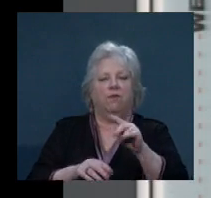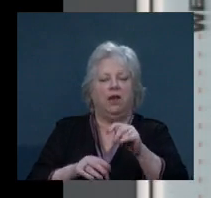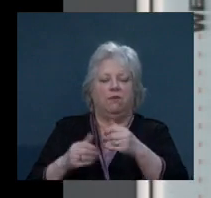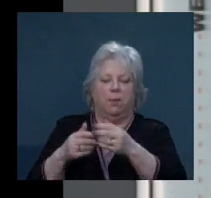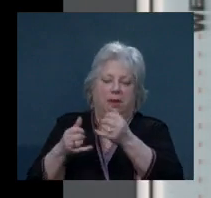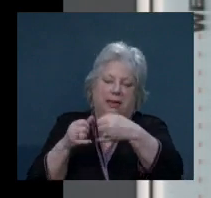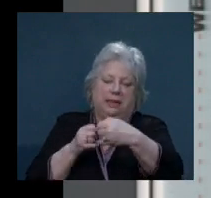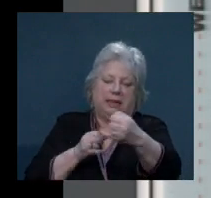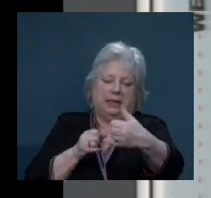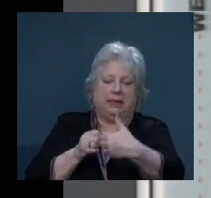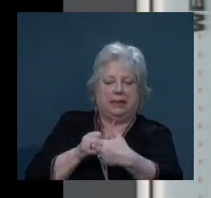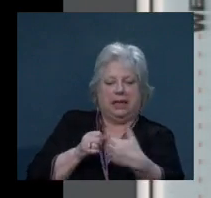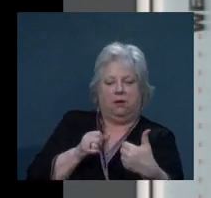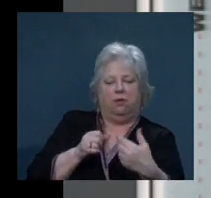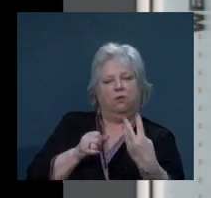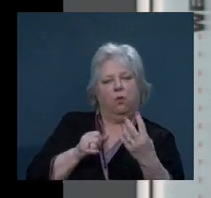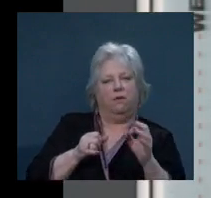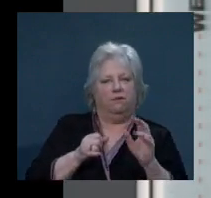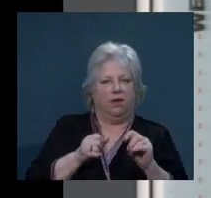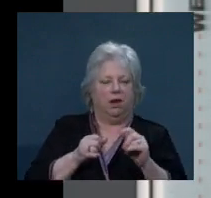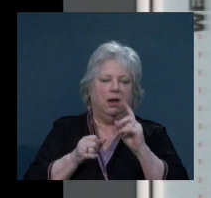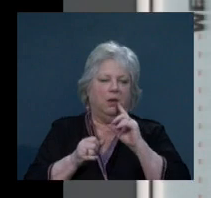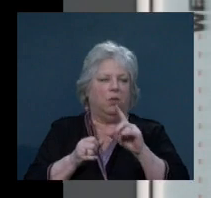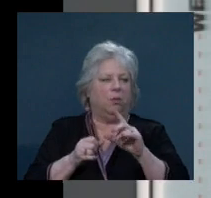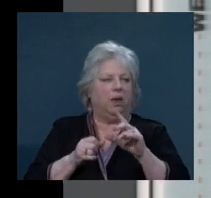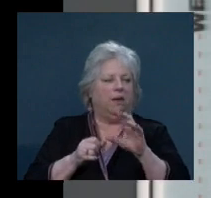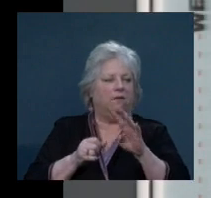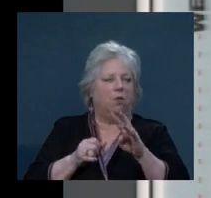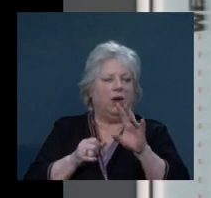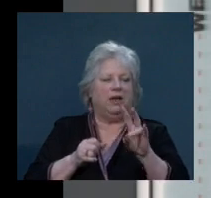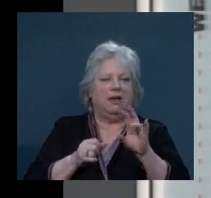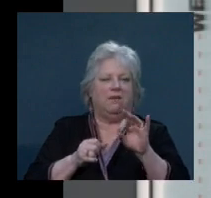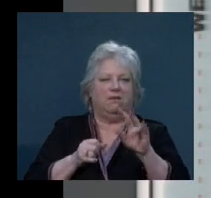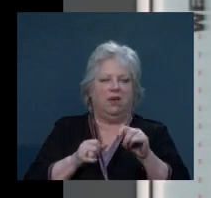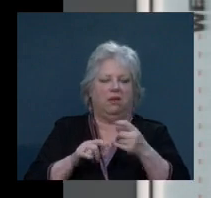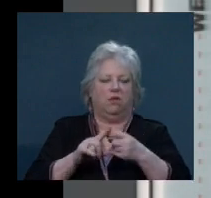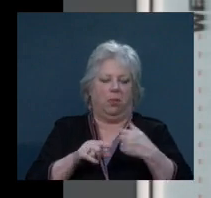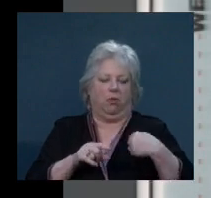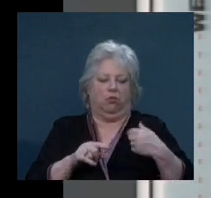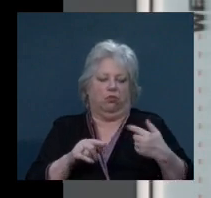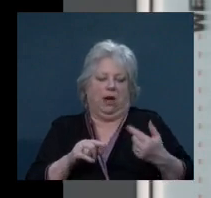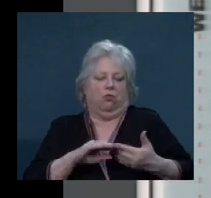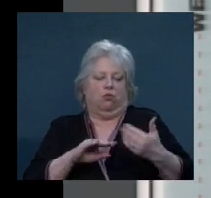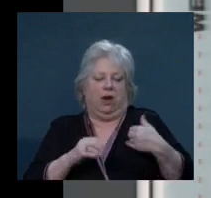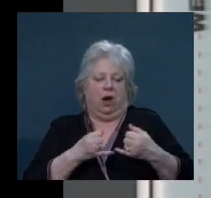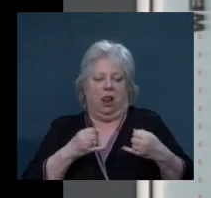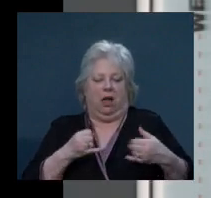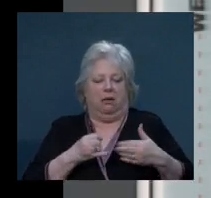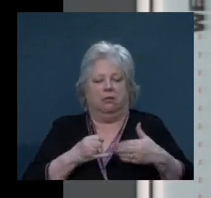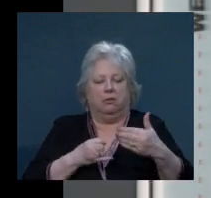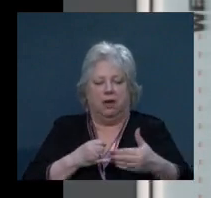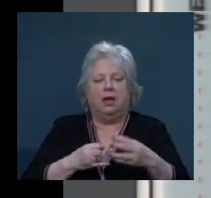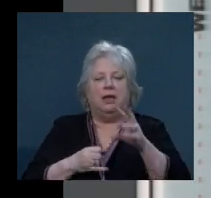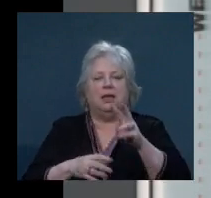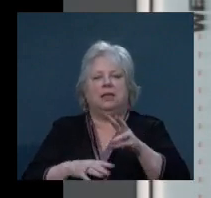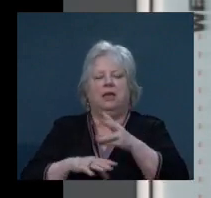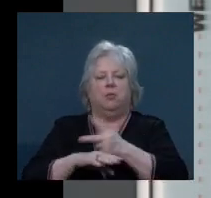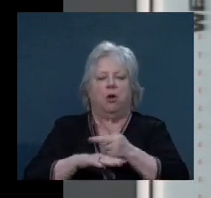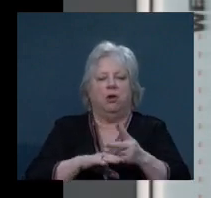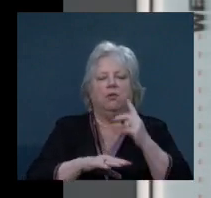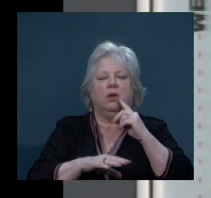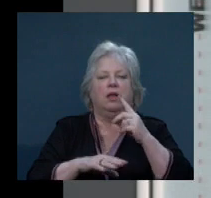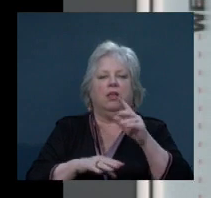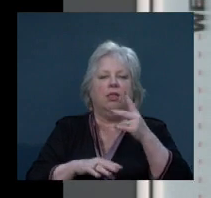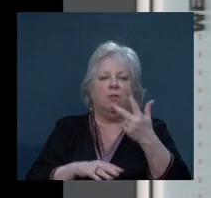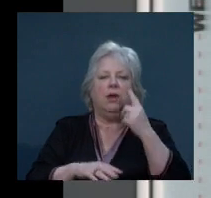center dividing property line. The structure will be located 47 feet back from the rear property line. 6 paved parking spaces, 3 per